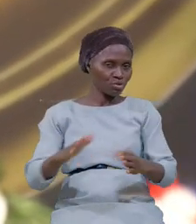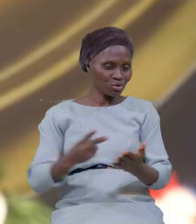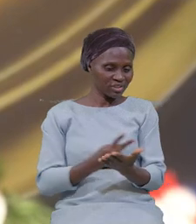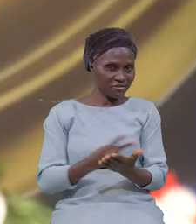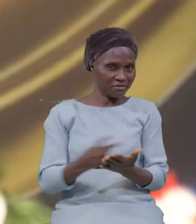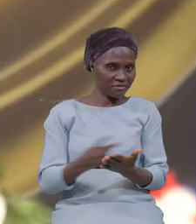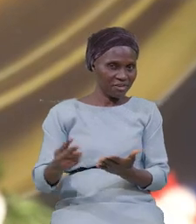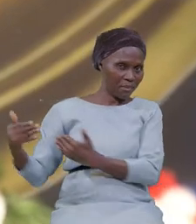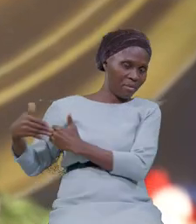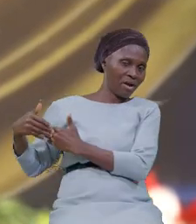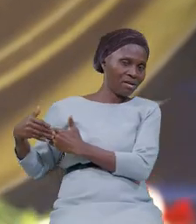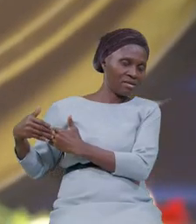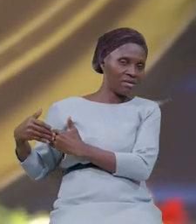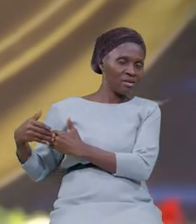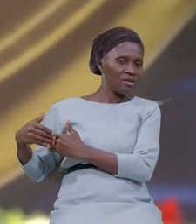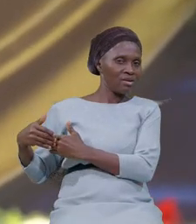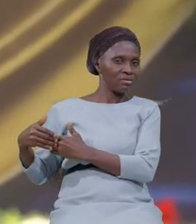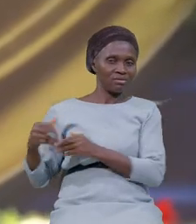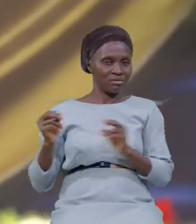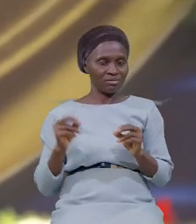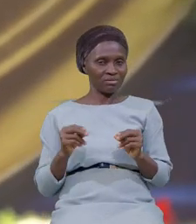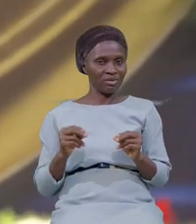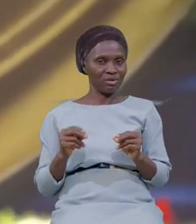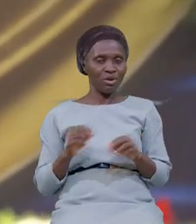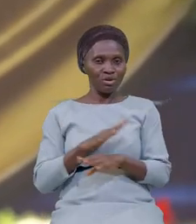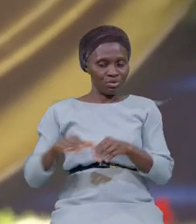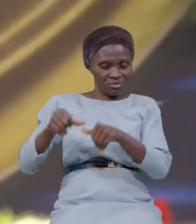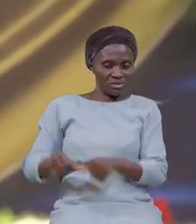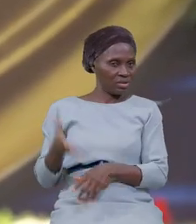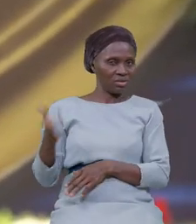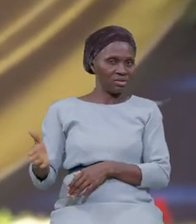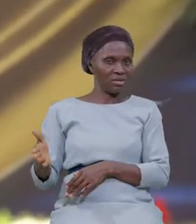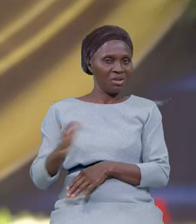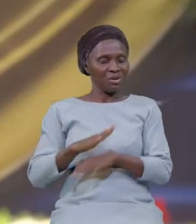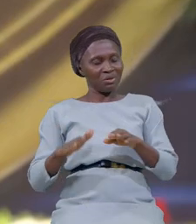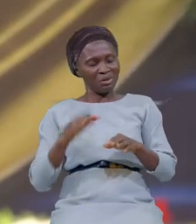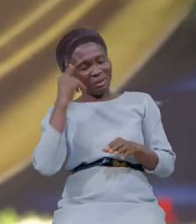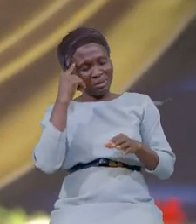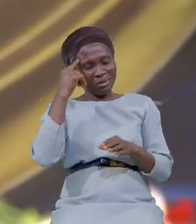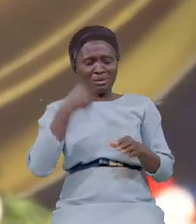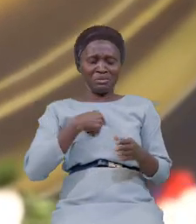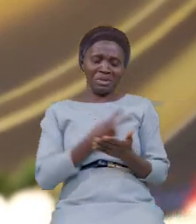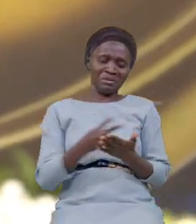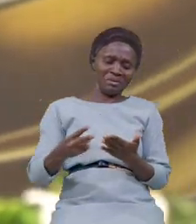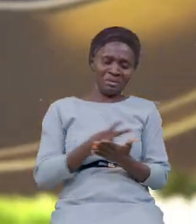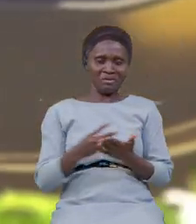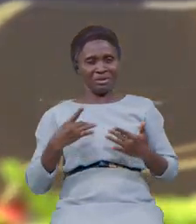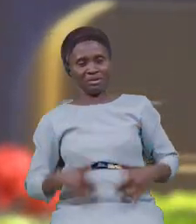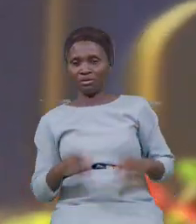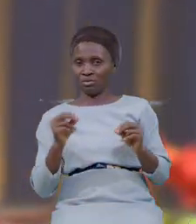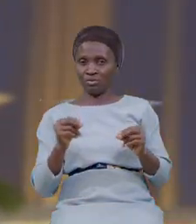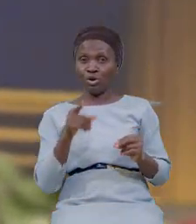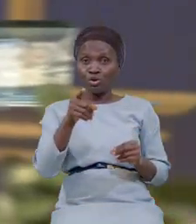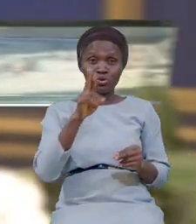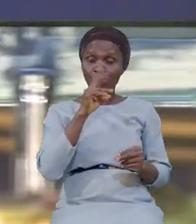No point, no use. I am a failure. No, you are not a failure. You are somebody on the